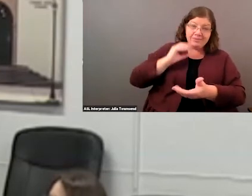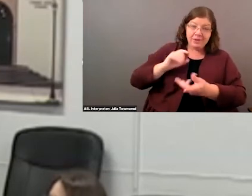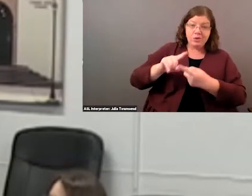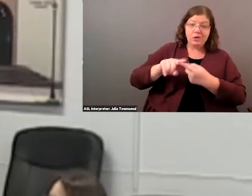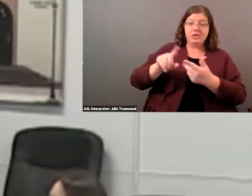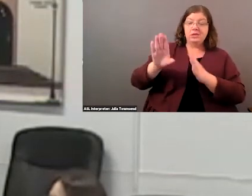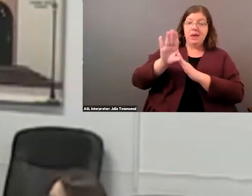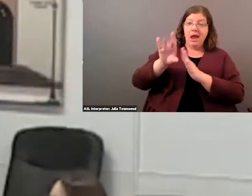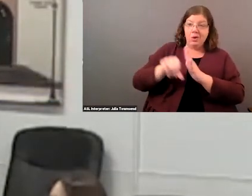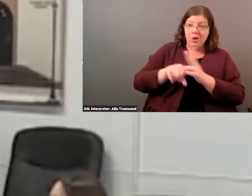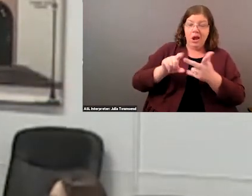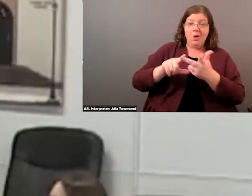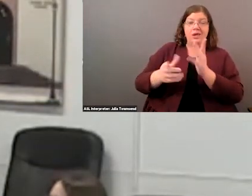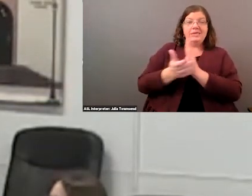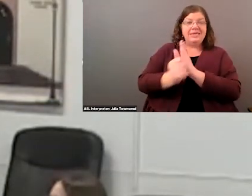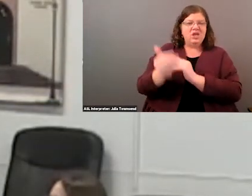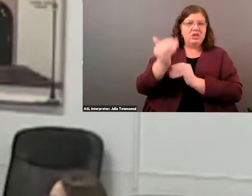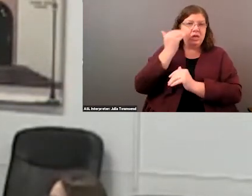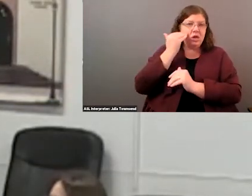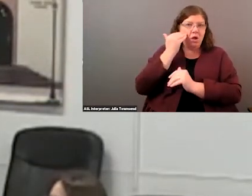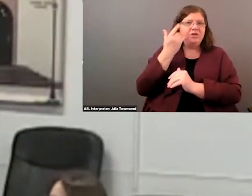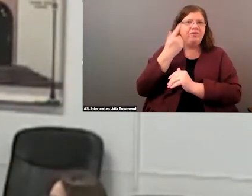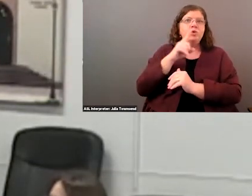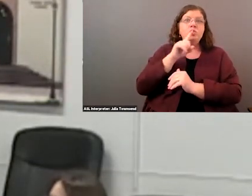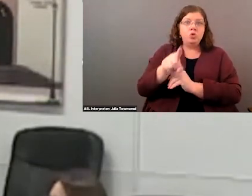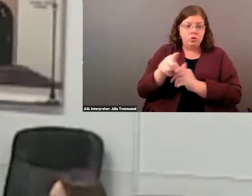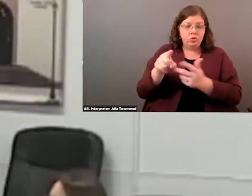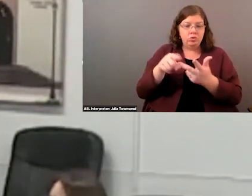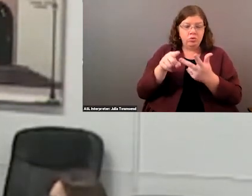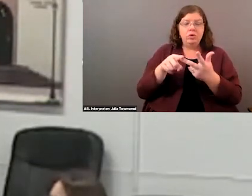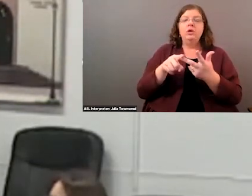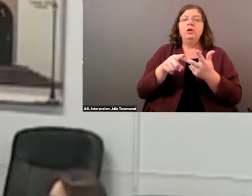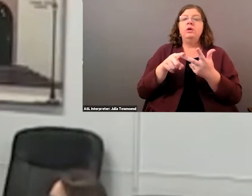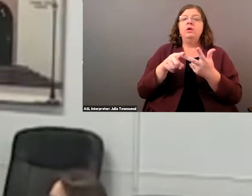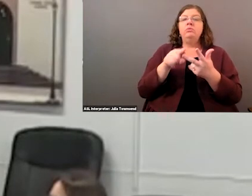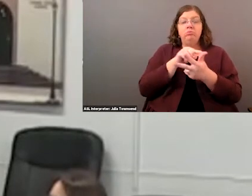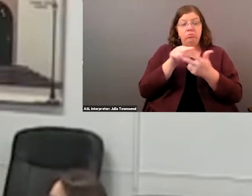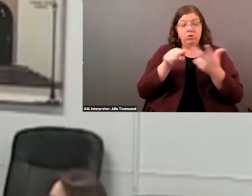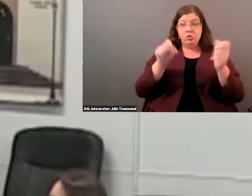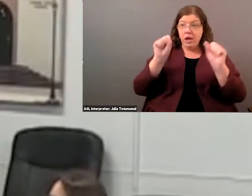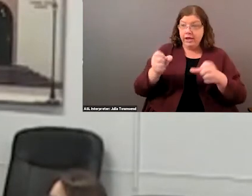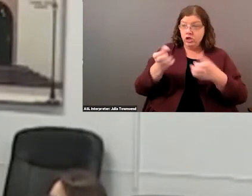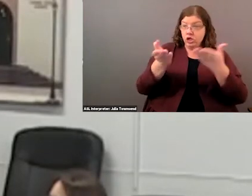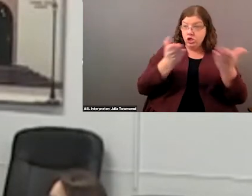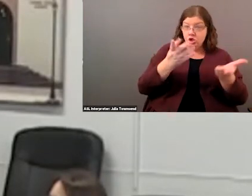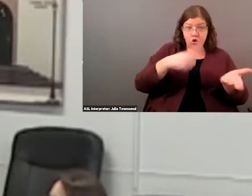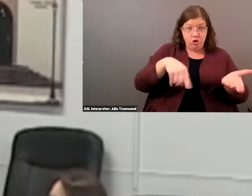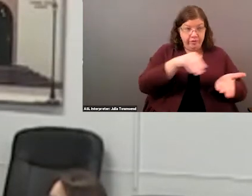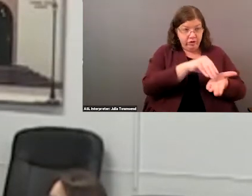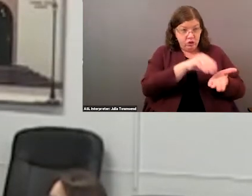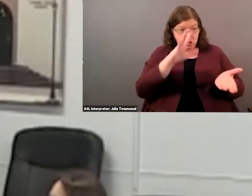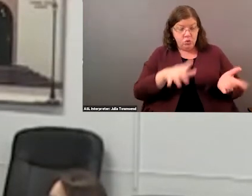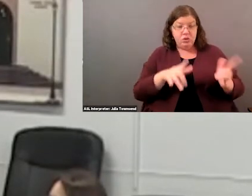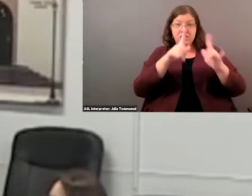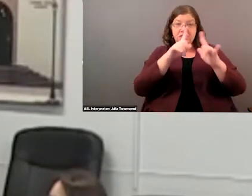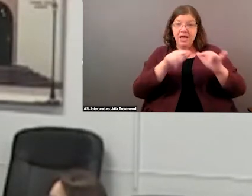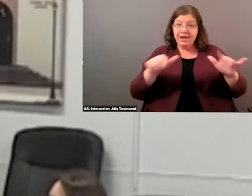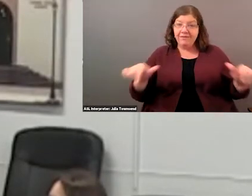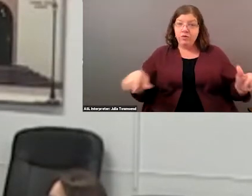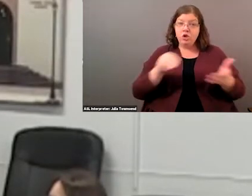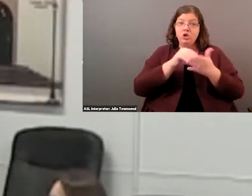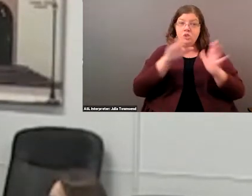to actually serve the students, the diverse student population that we have. So that means, in that process,